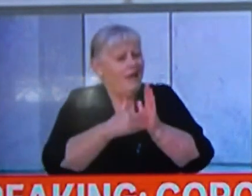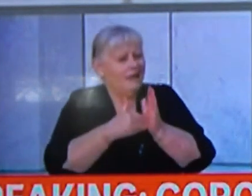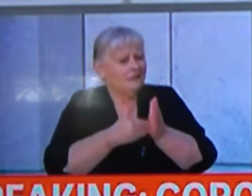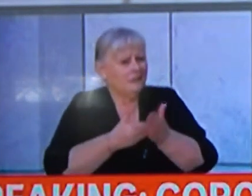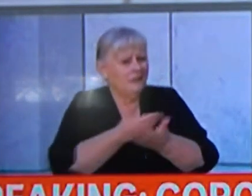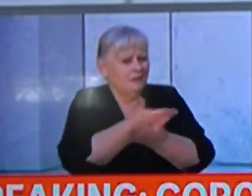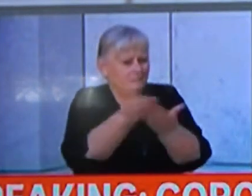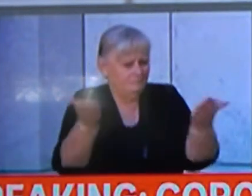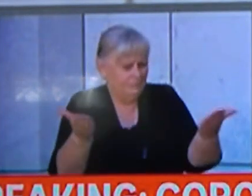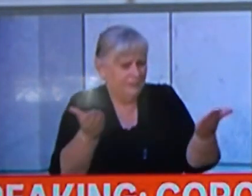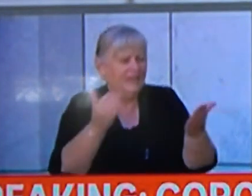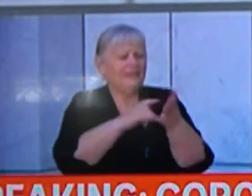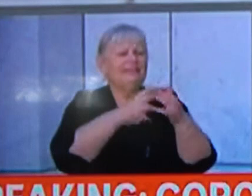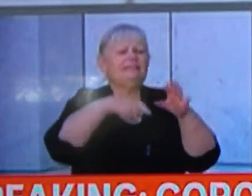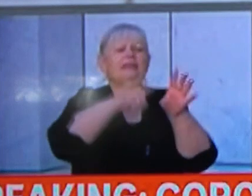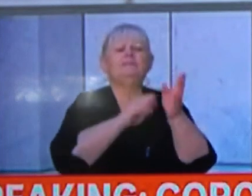way Australia's safety net.